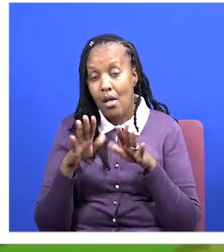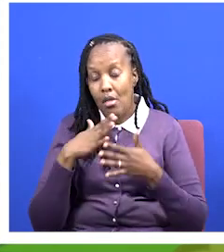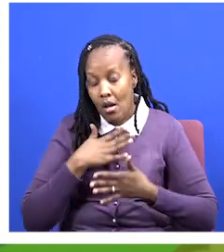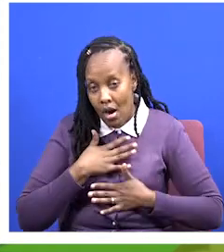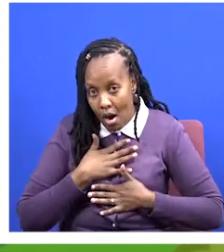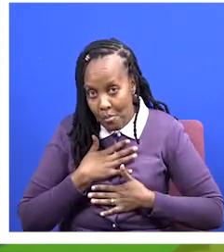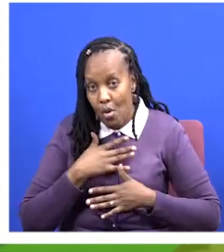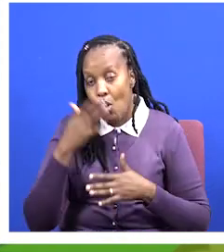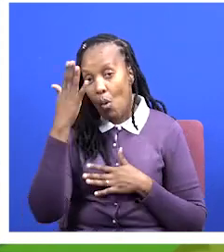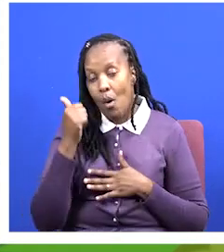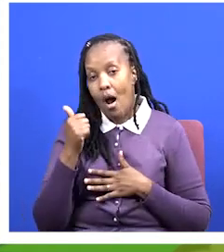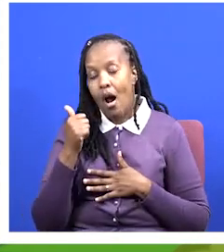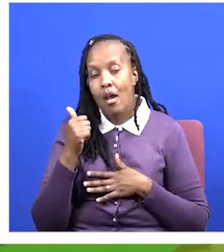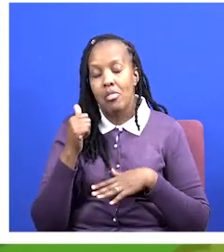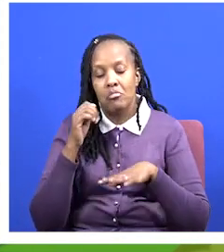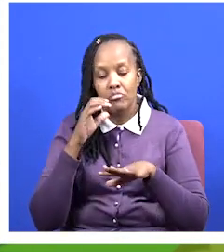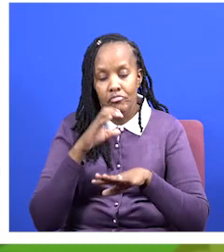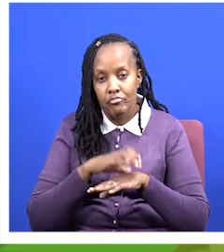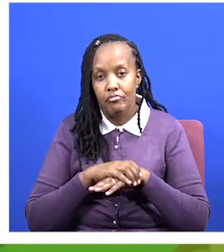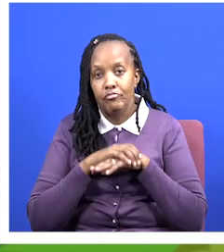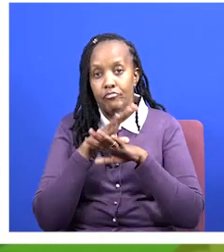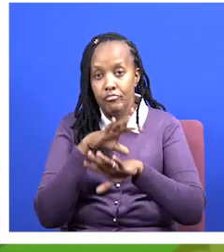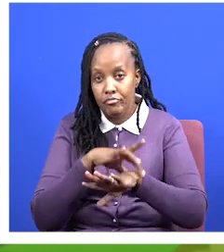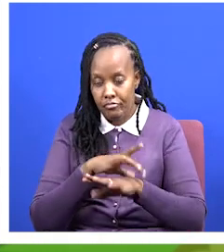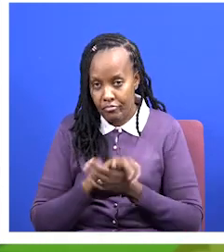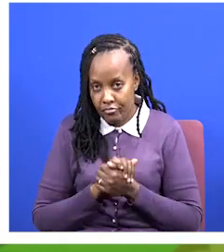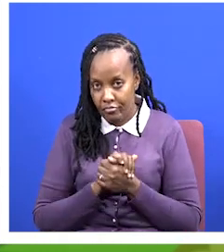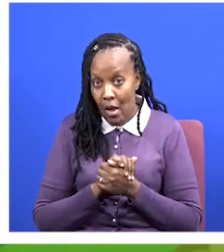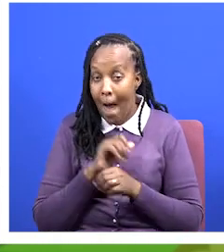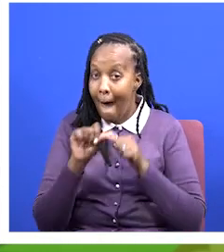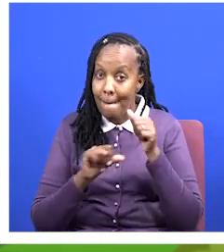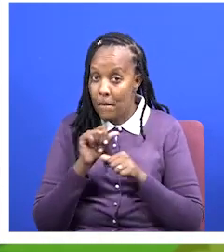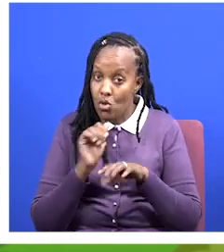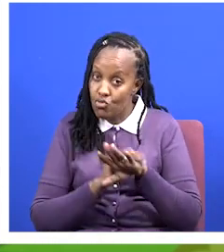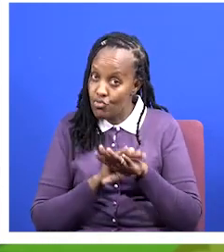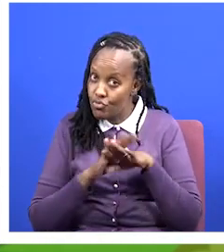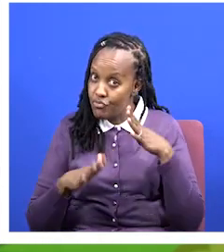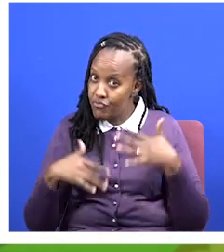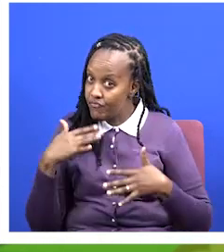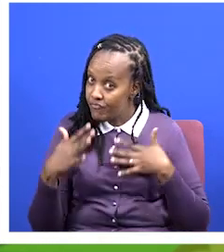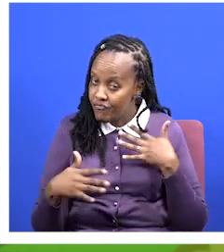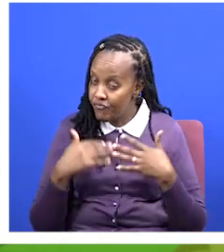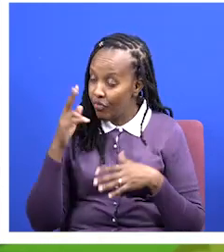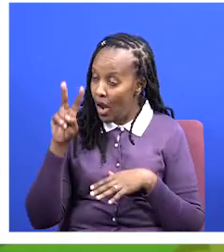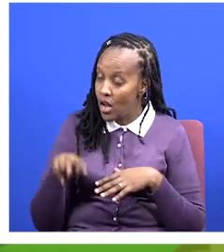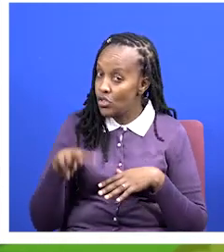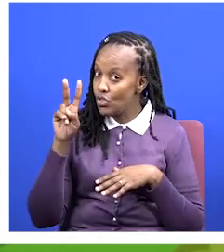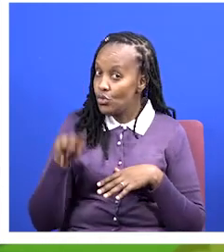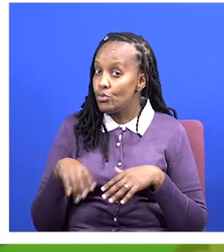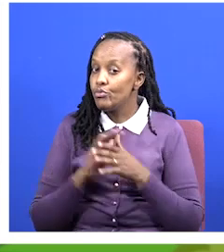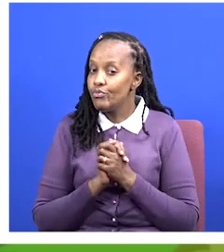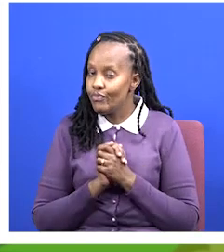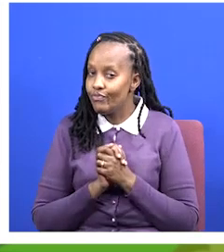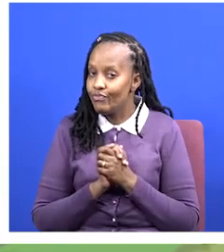they shall inherit the earth." It was one of the Beatitudes. Do you remember the memory